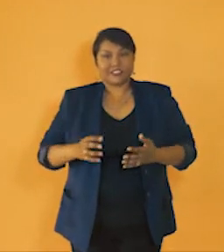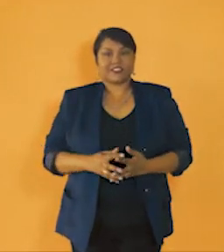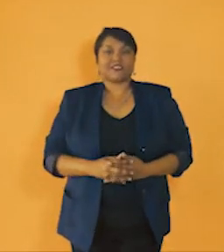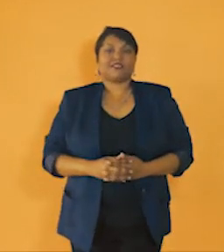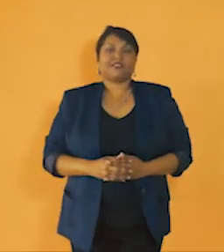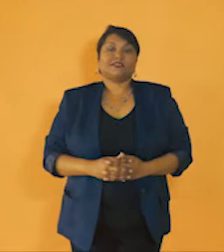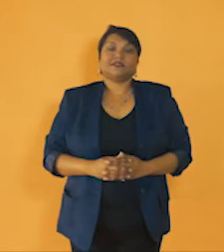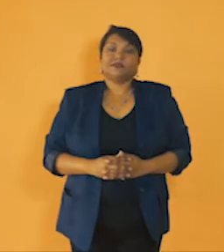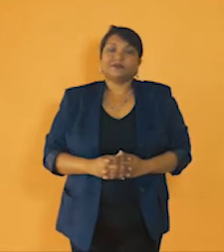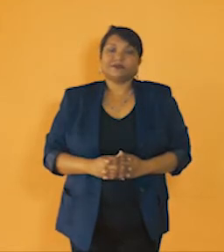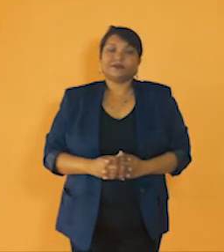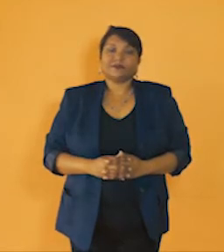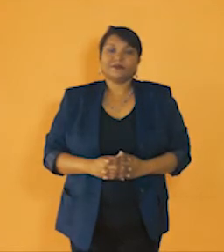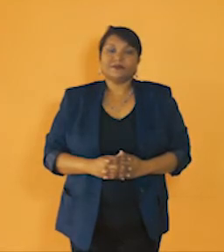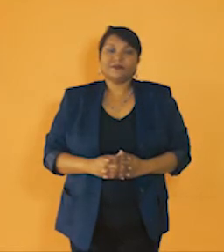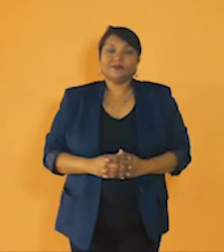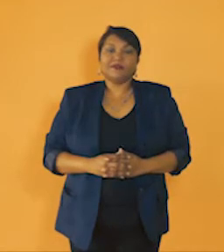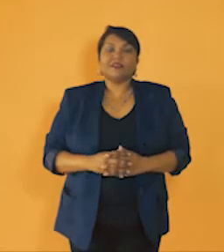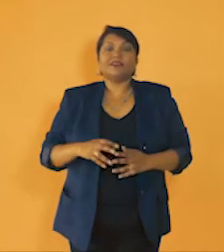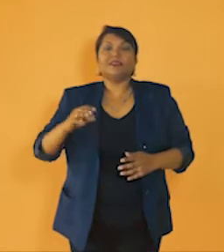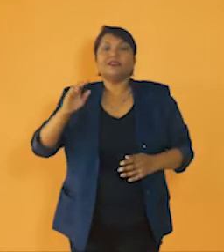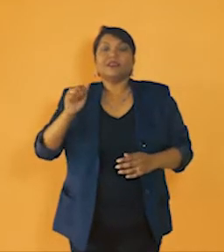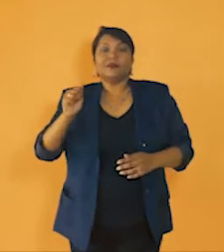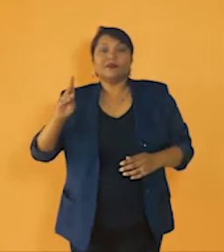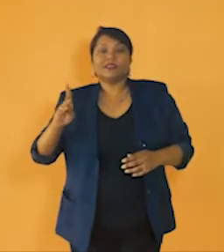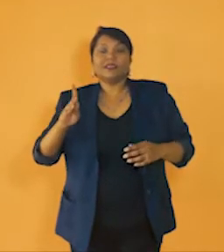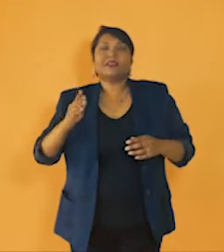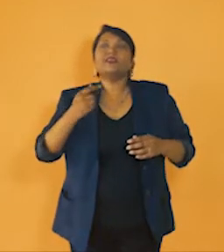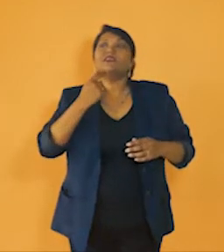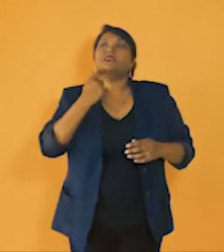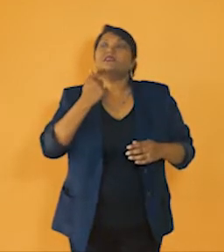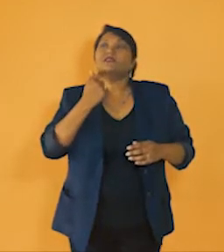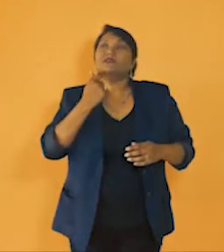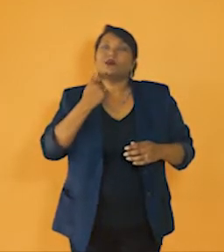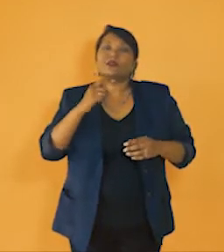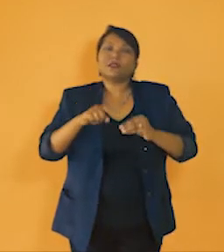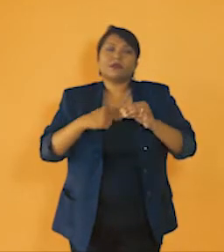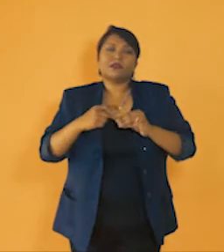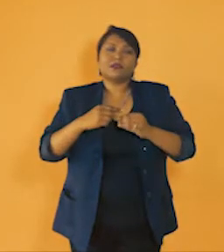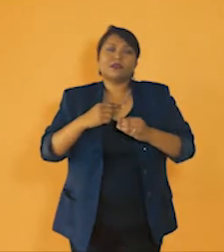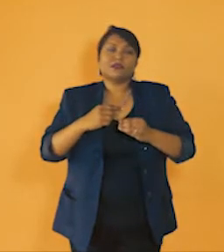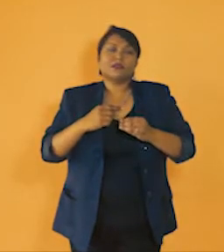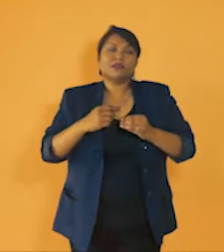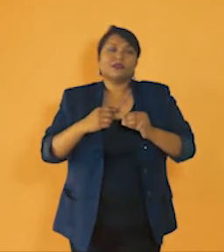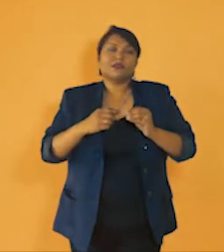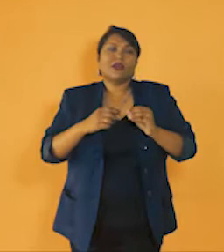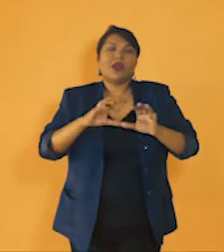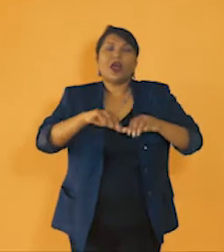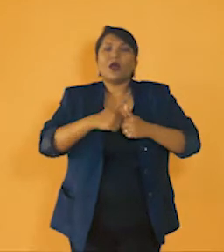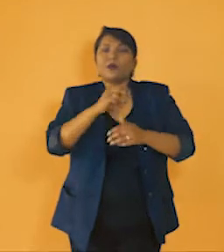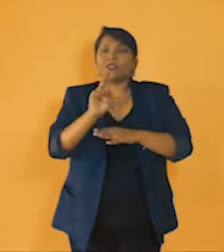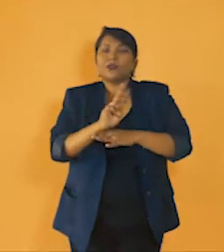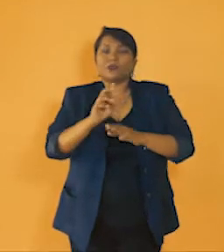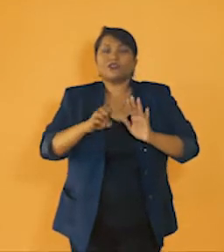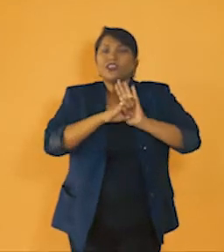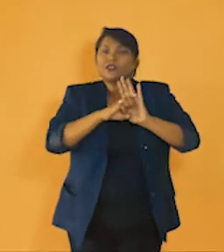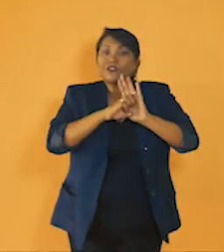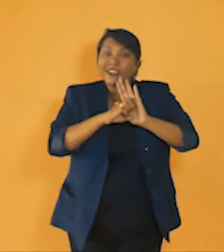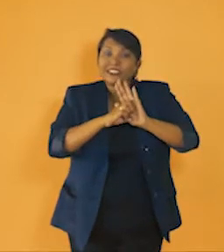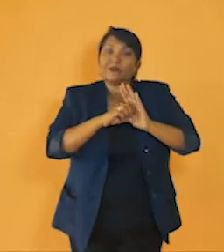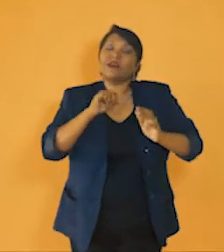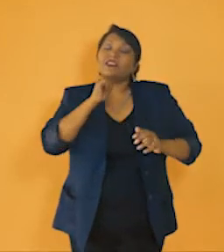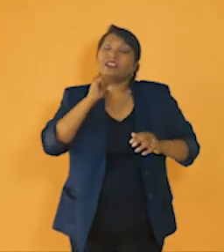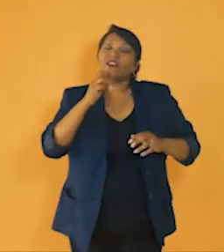finished product's price. Mr. Besson presented an interesting hypothetical scenario that could be implemented within the